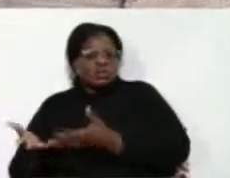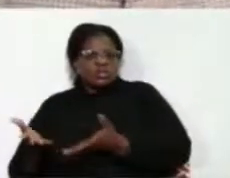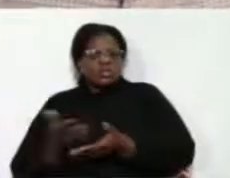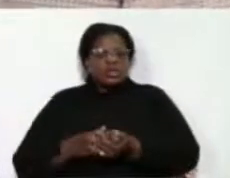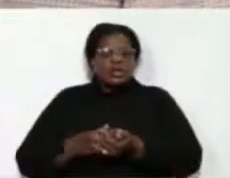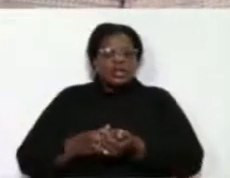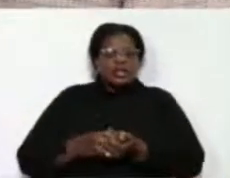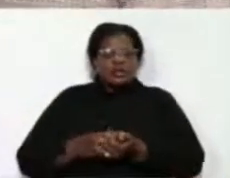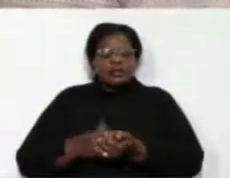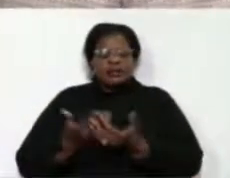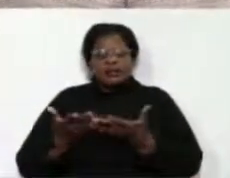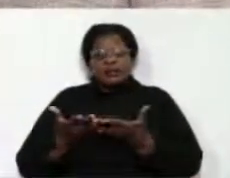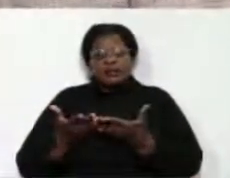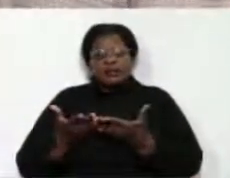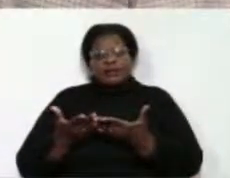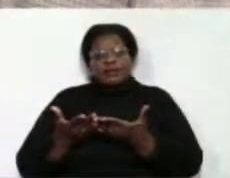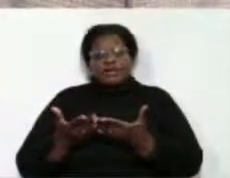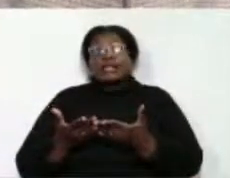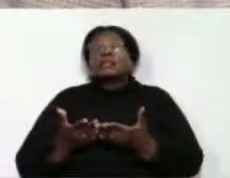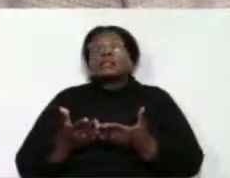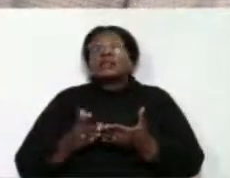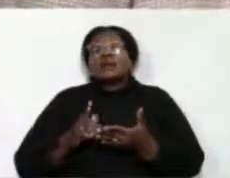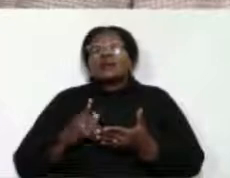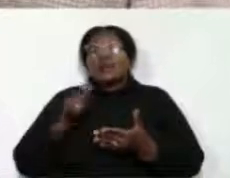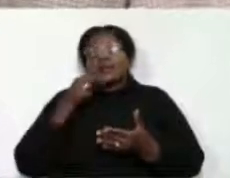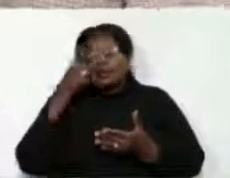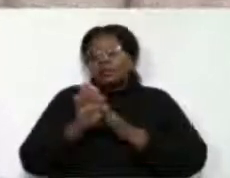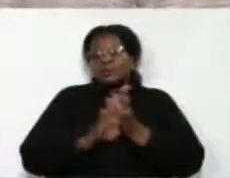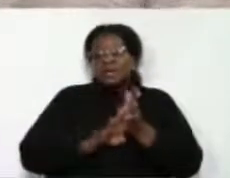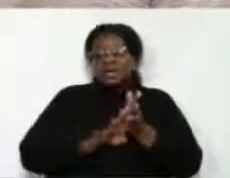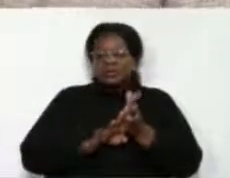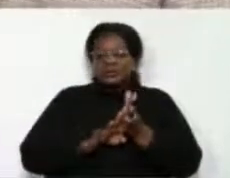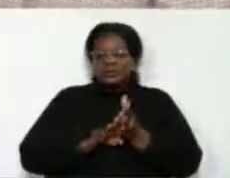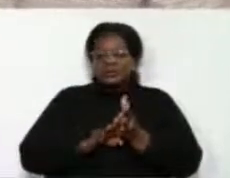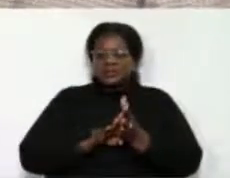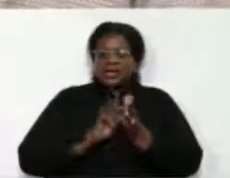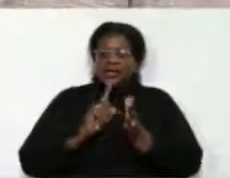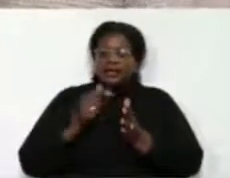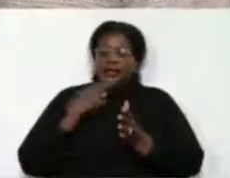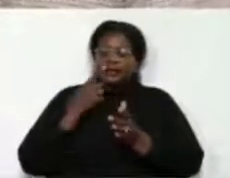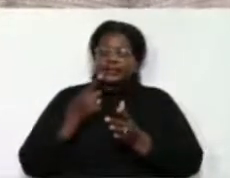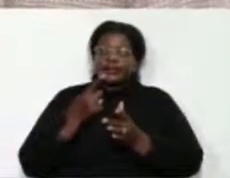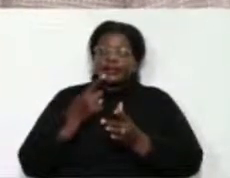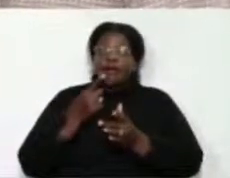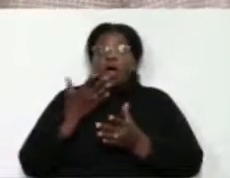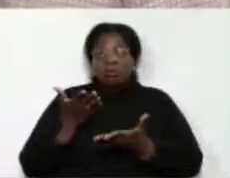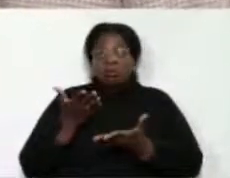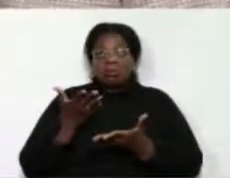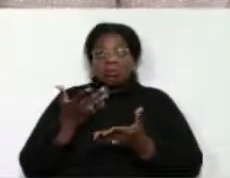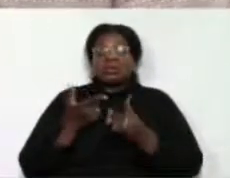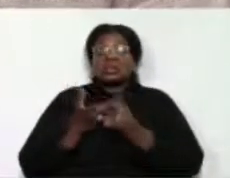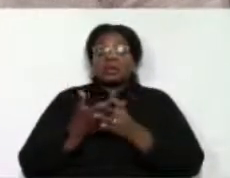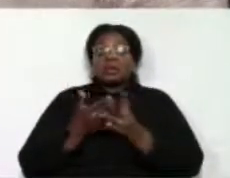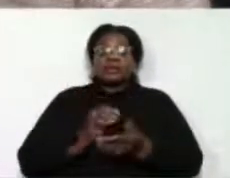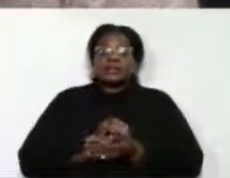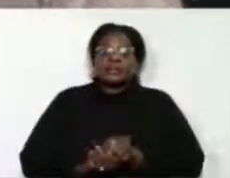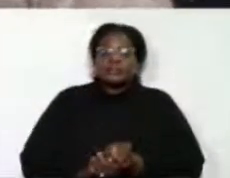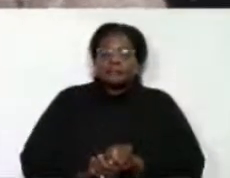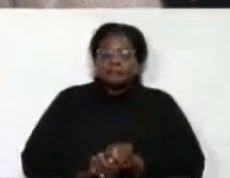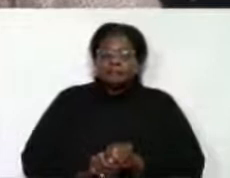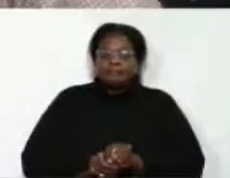and you're carrying it. That's when the problems come, and that's where we've broken our... And there I've borrowed a triangle from a guy called